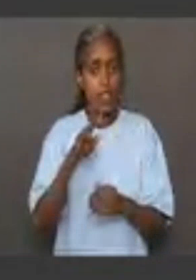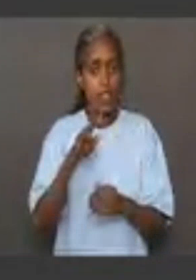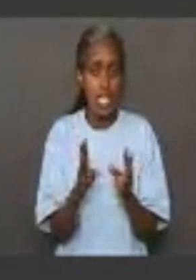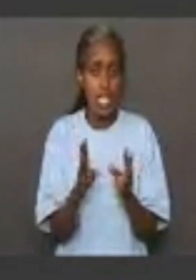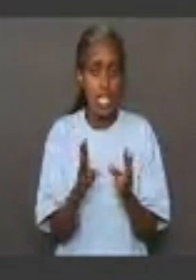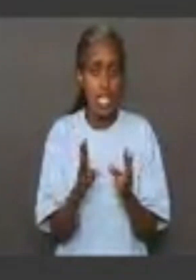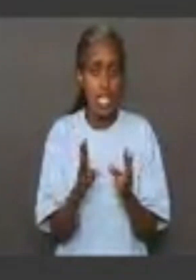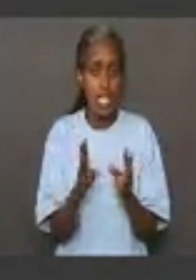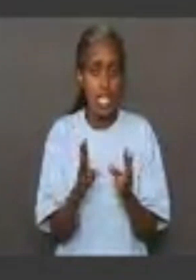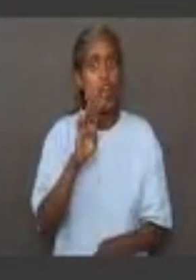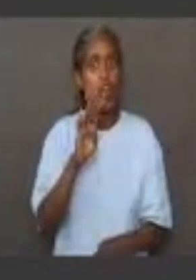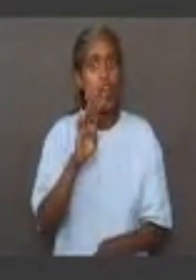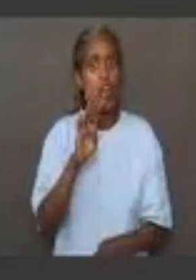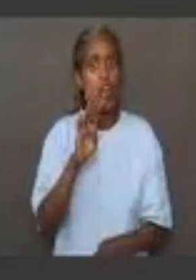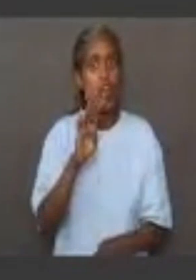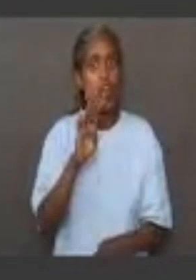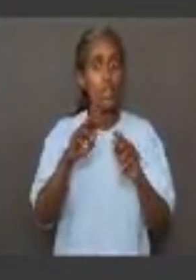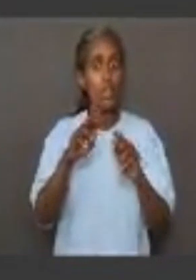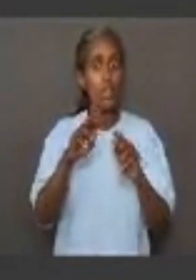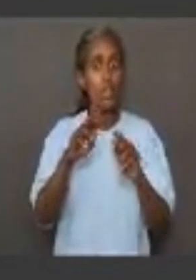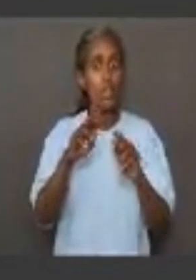four regions are formed.